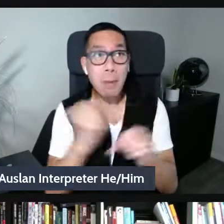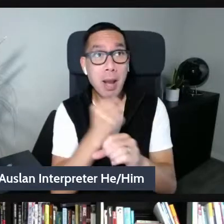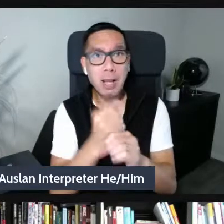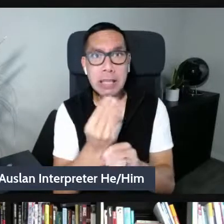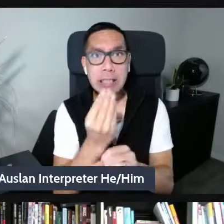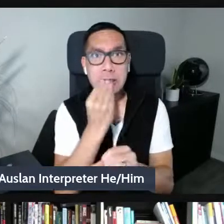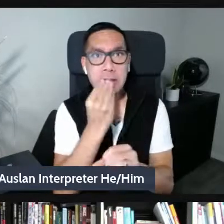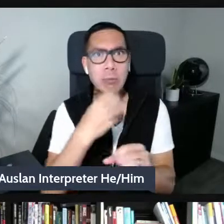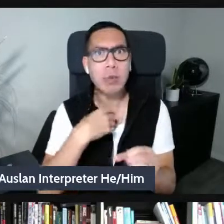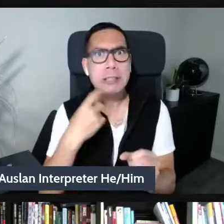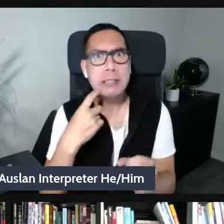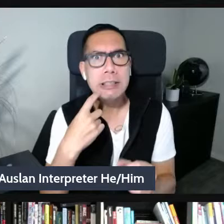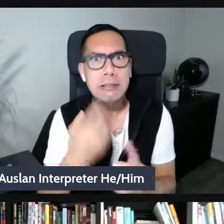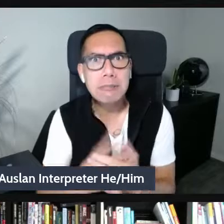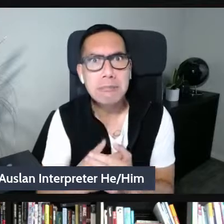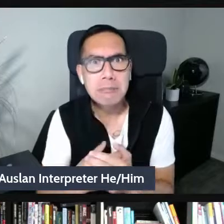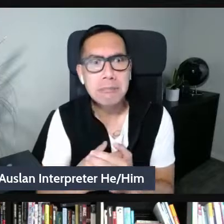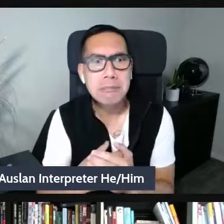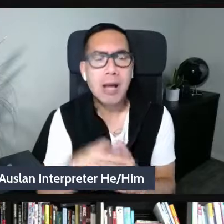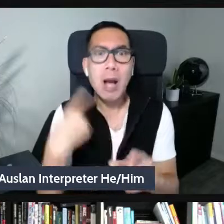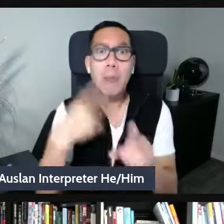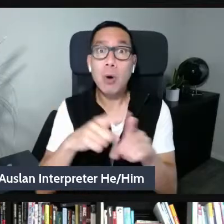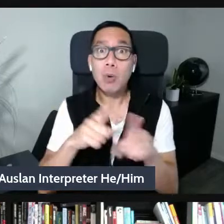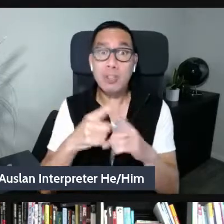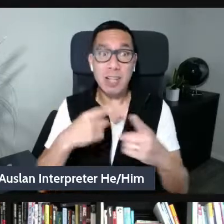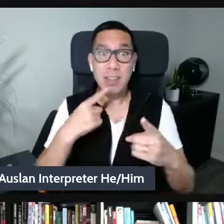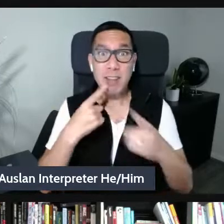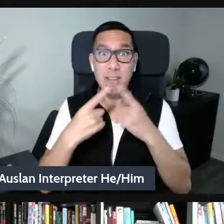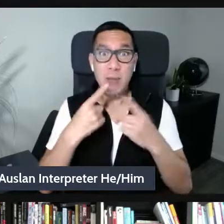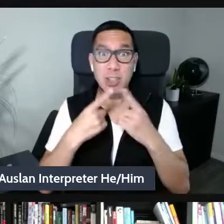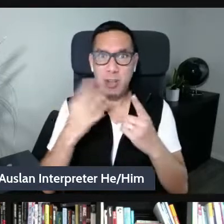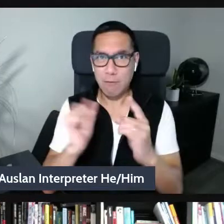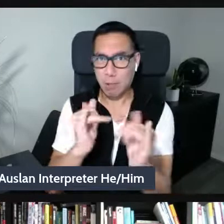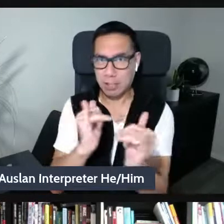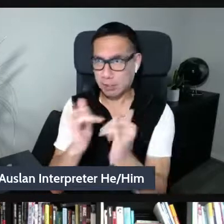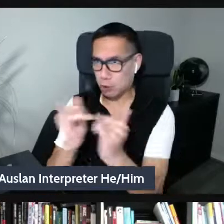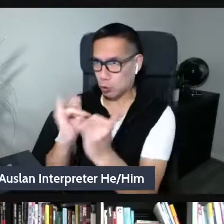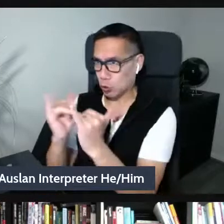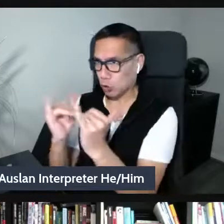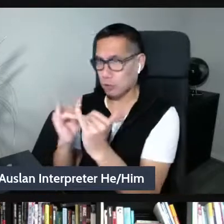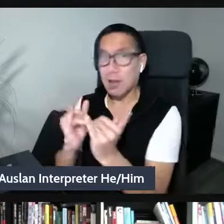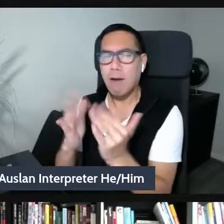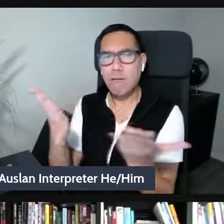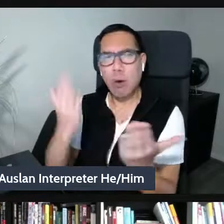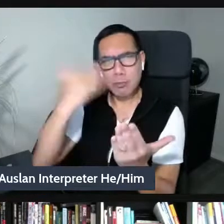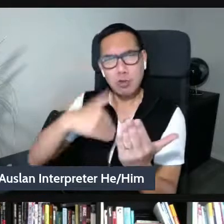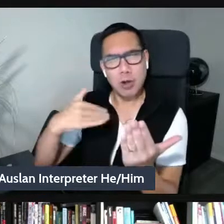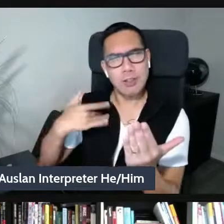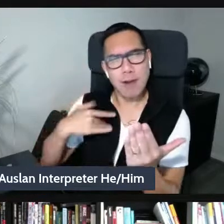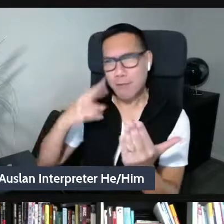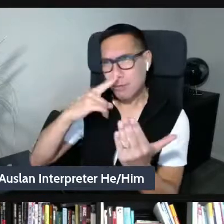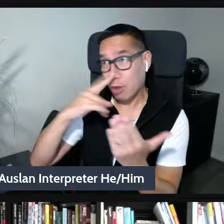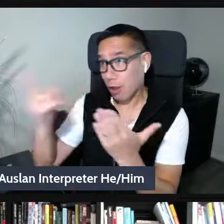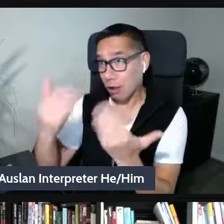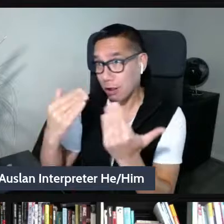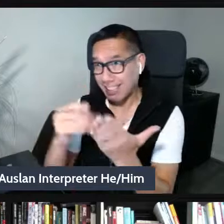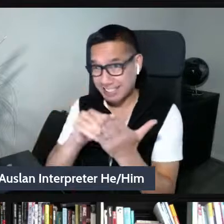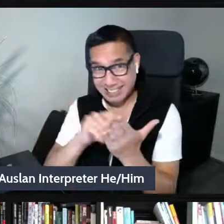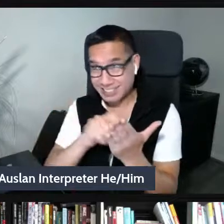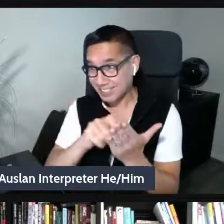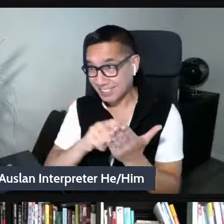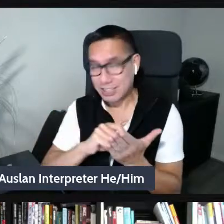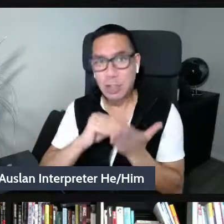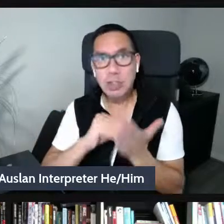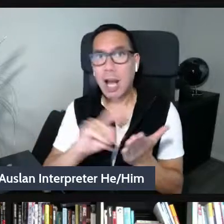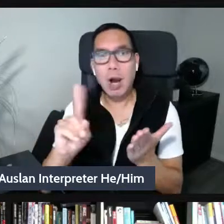already using some of the information from the interviews with stroke survivors to help develop additional resources for our